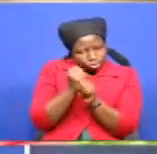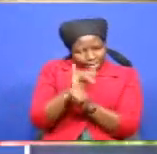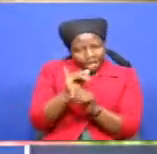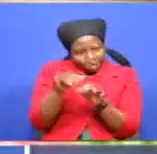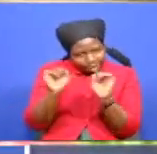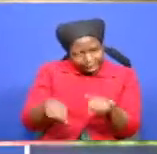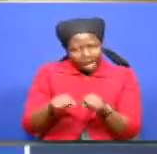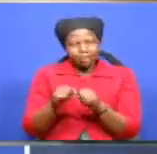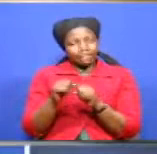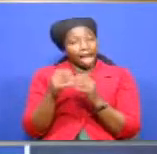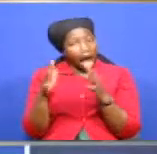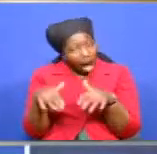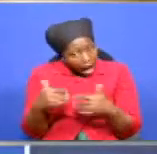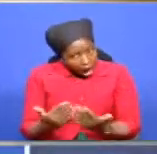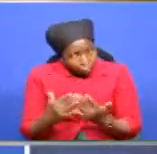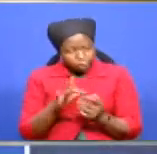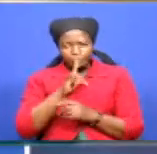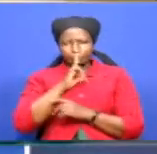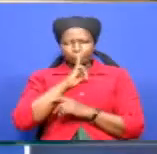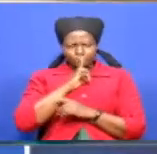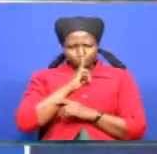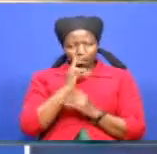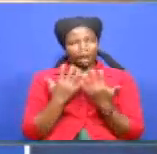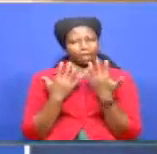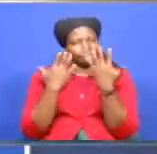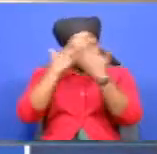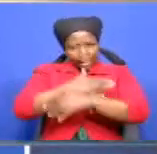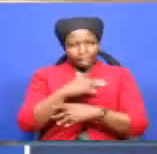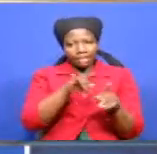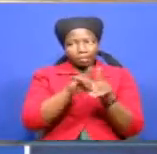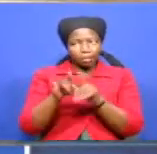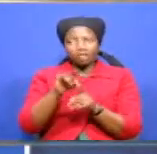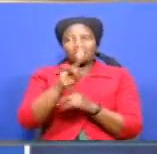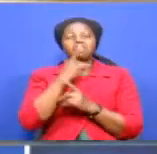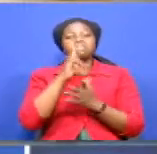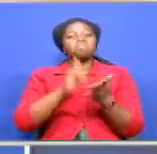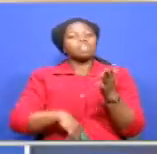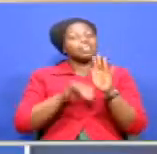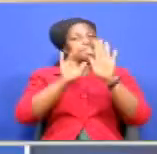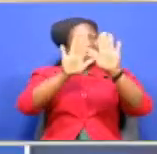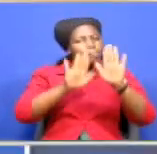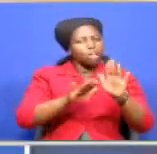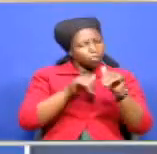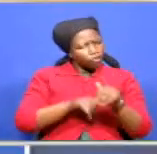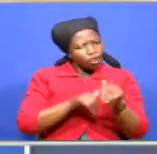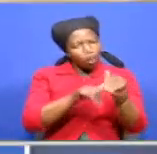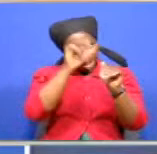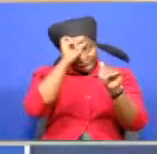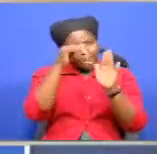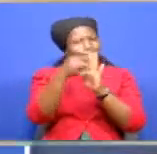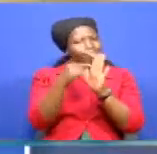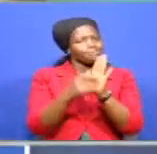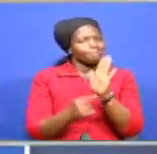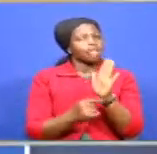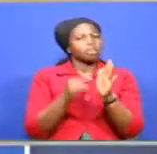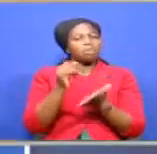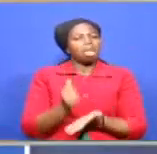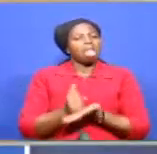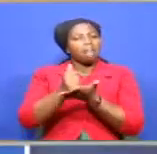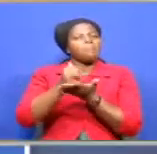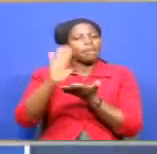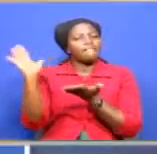at night. This even as she reiterated on the need to adhere to the government's directive so as to aid in curbing the spread